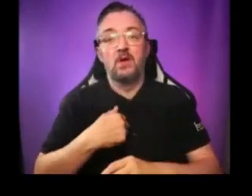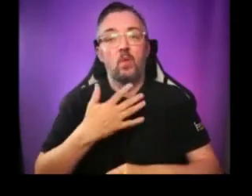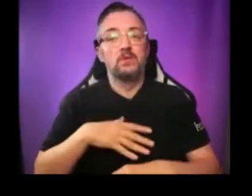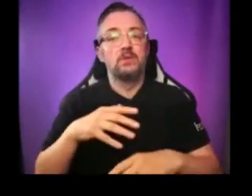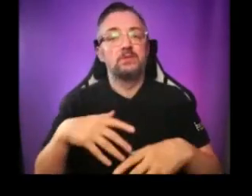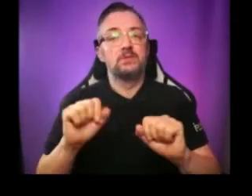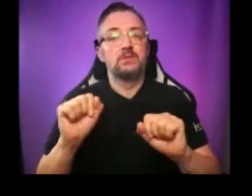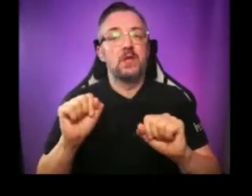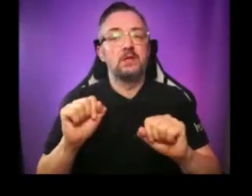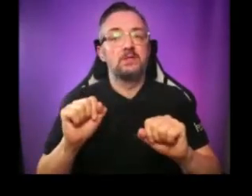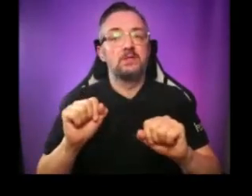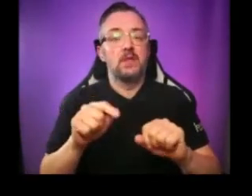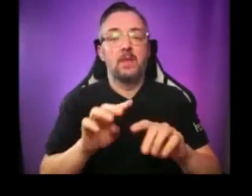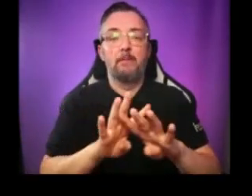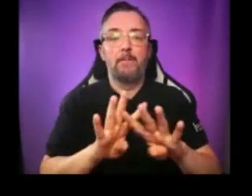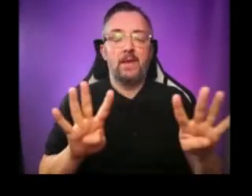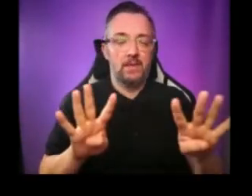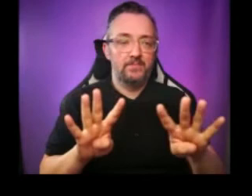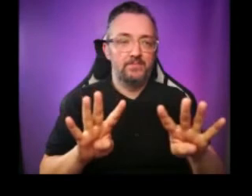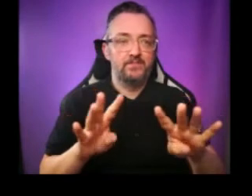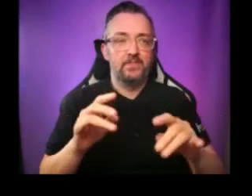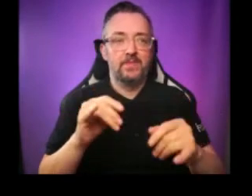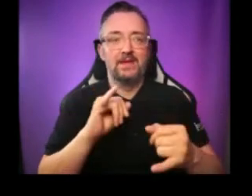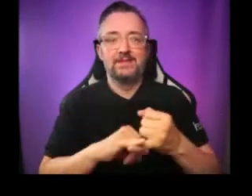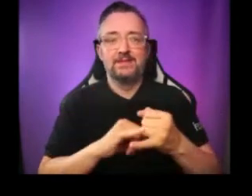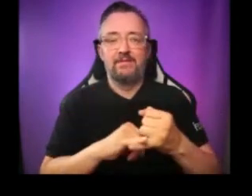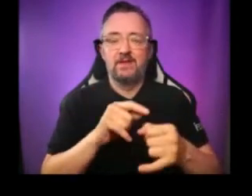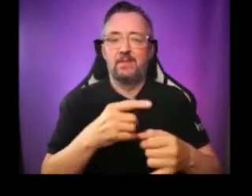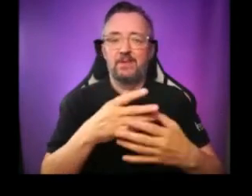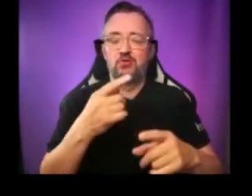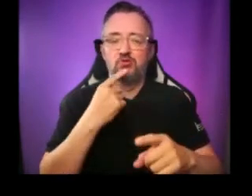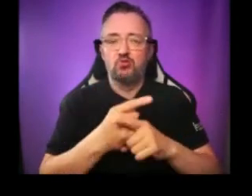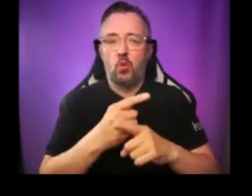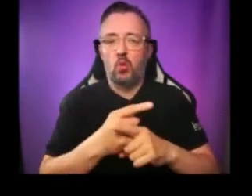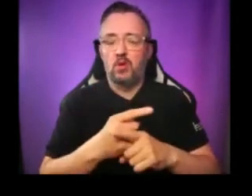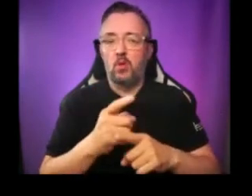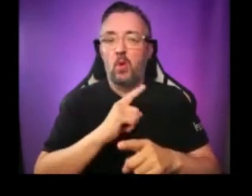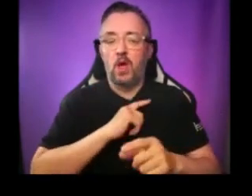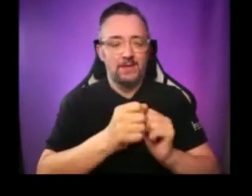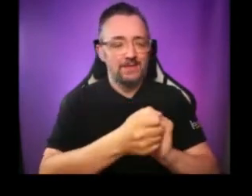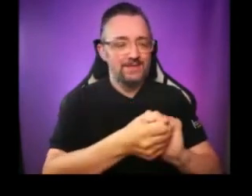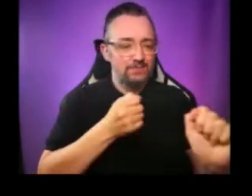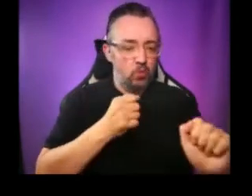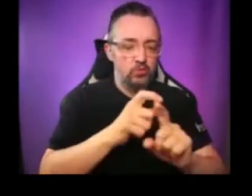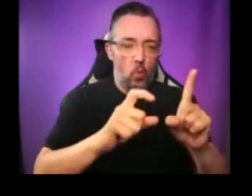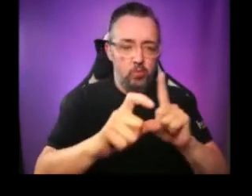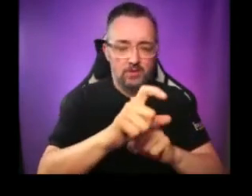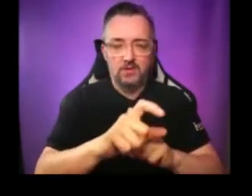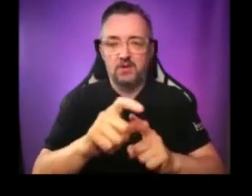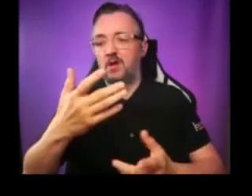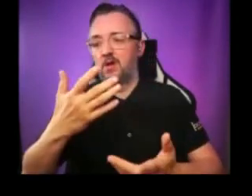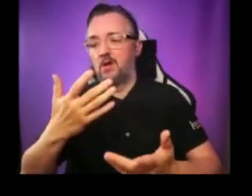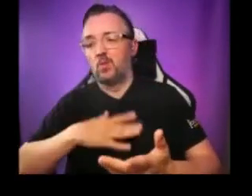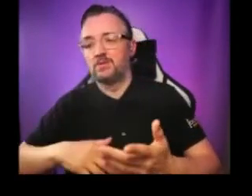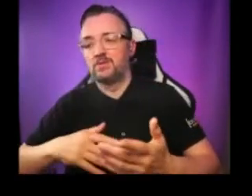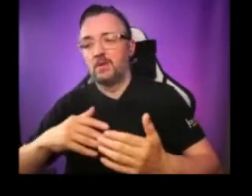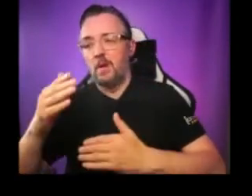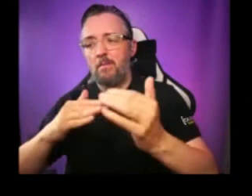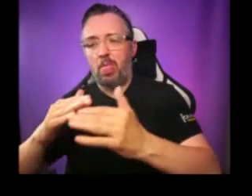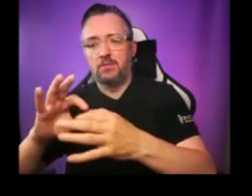for the panel. Stephanie talked there at the end about working with sporting communities, and Anna talked about building partnerships across sports and